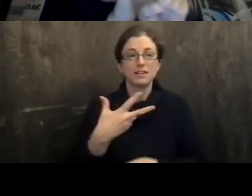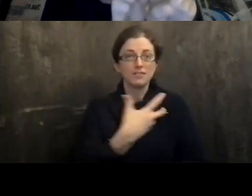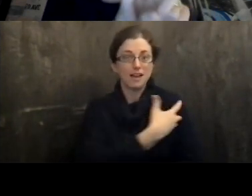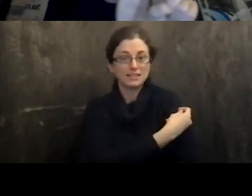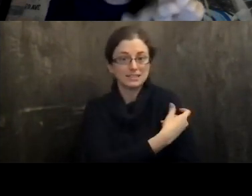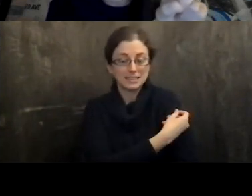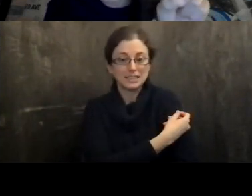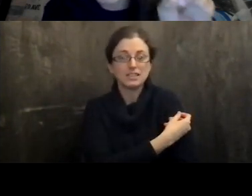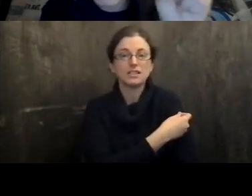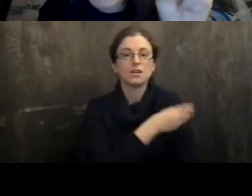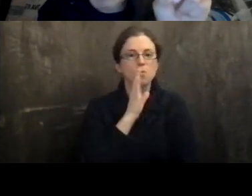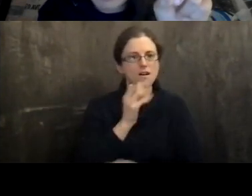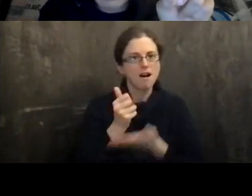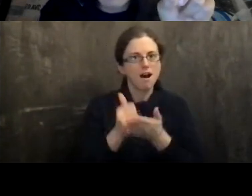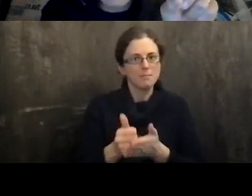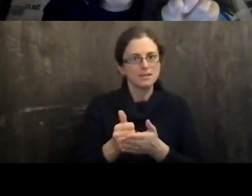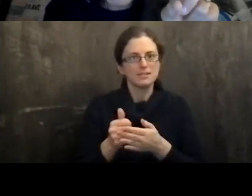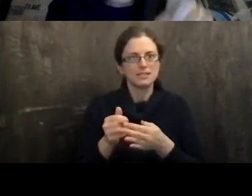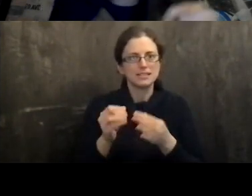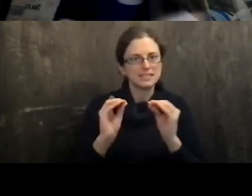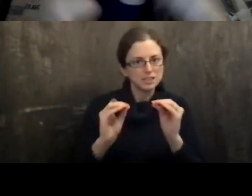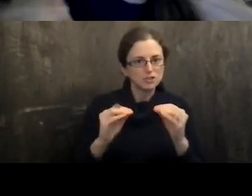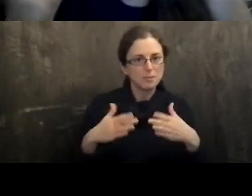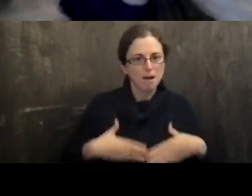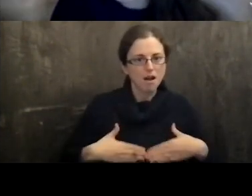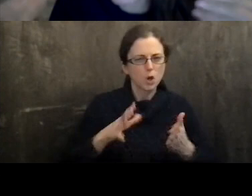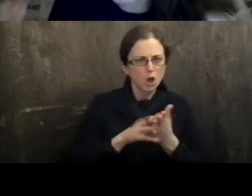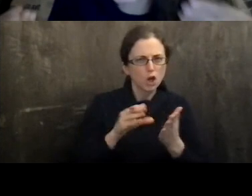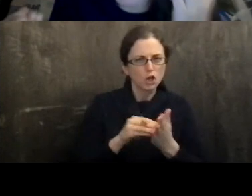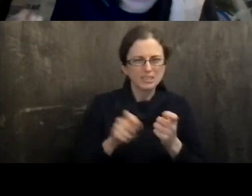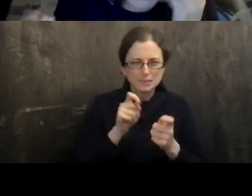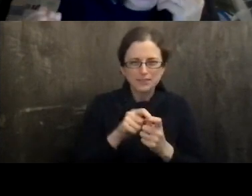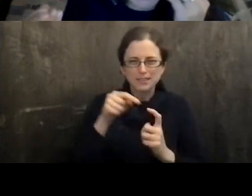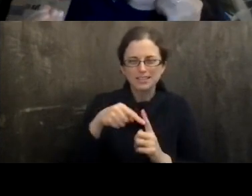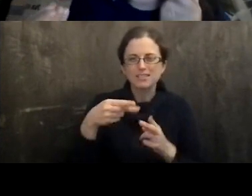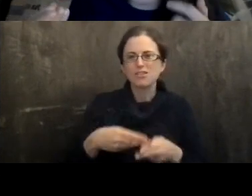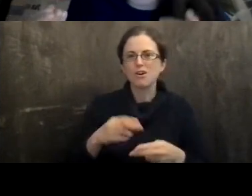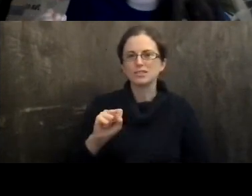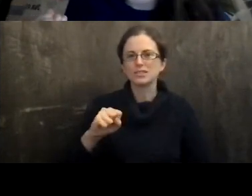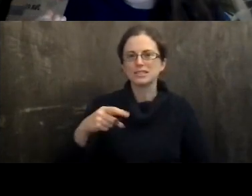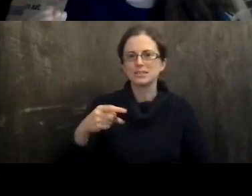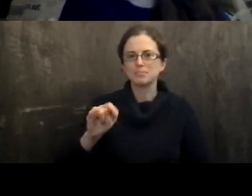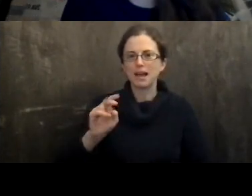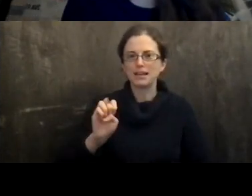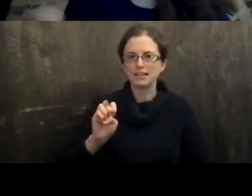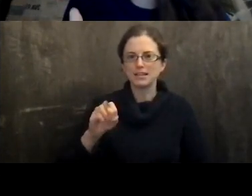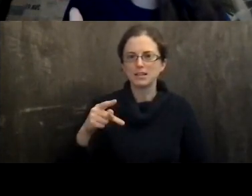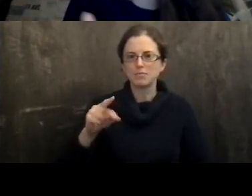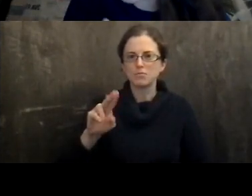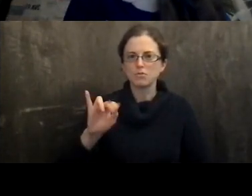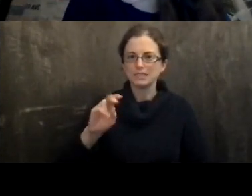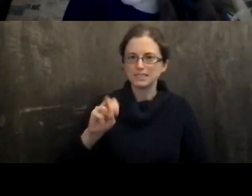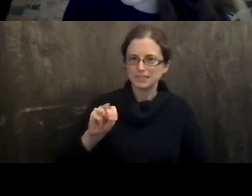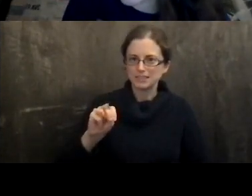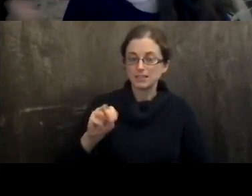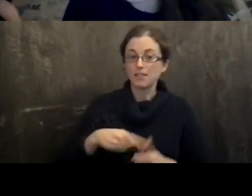that sticks out. It's called the spike protein, so that the body can learn to recognize it. Okay. And just